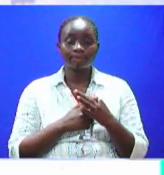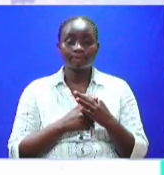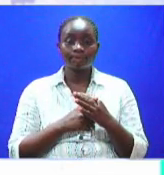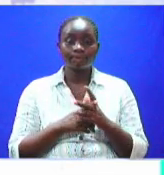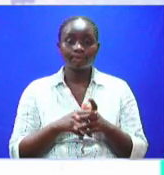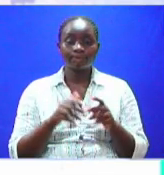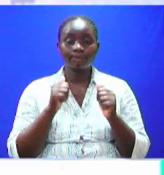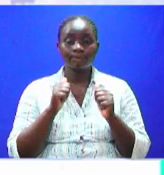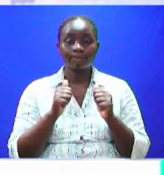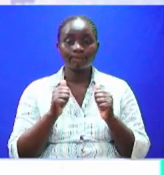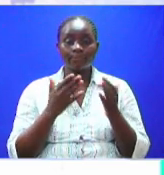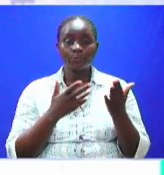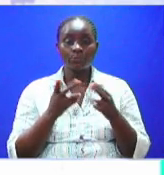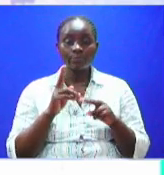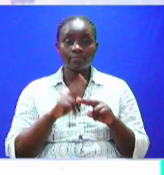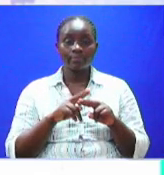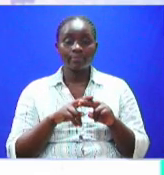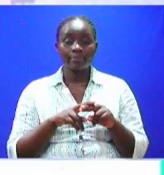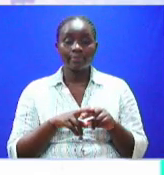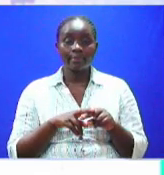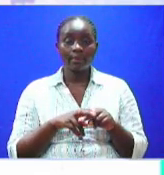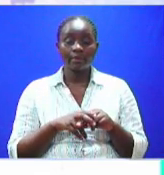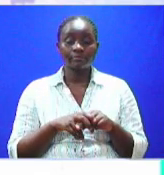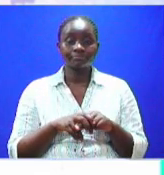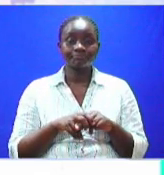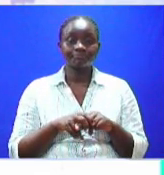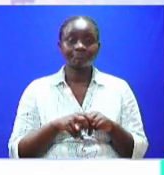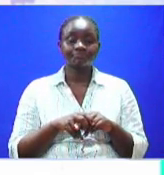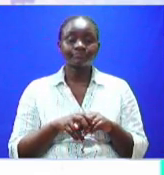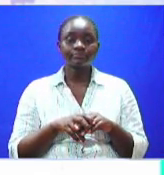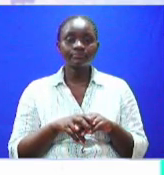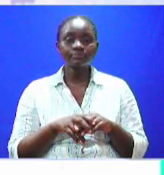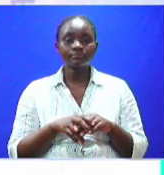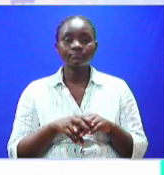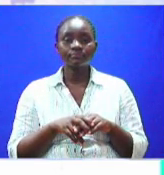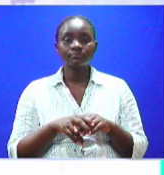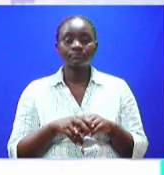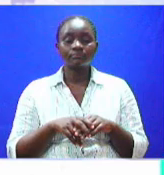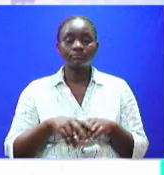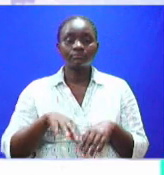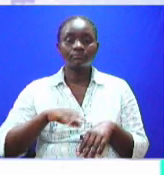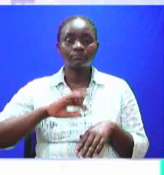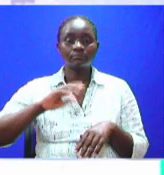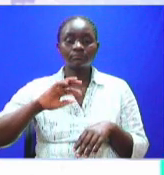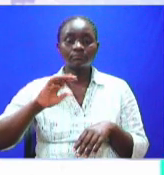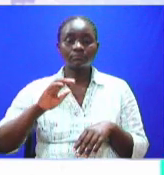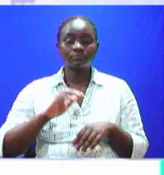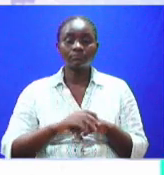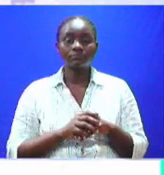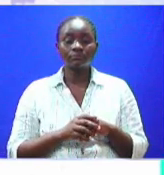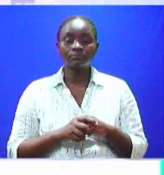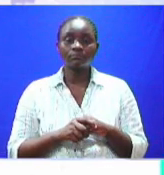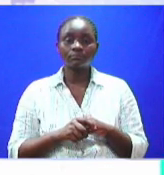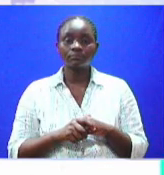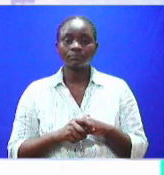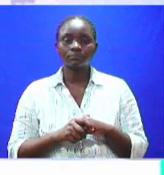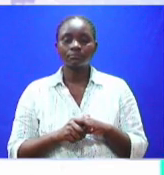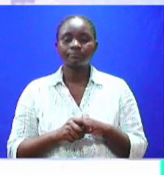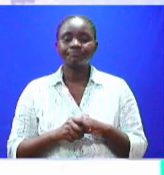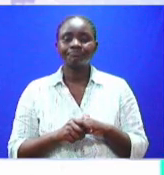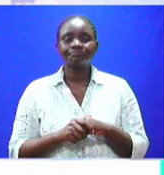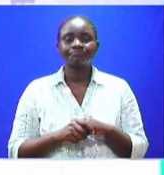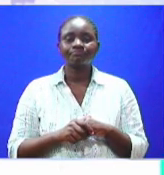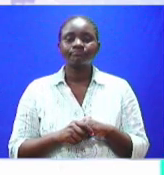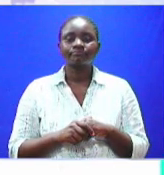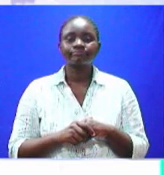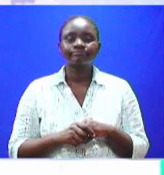Mira, e Caramso e Keria Tarian Victor Sultano Wang. Asse e county, o se e county, e Chicosoli Chia